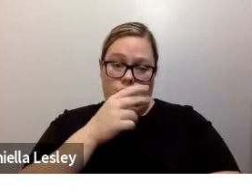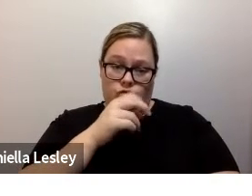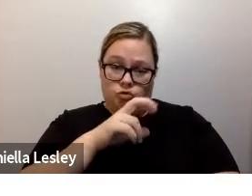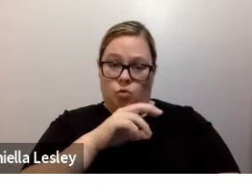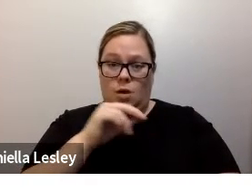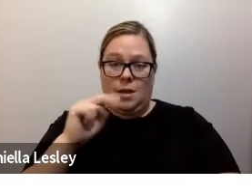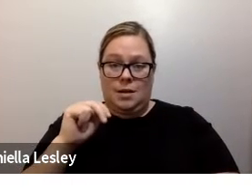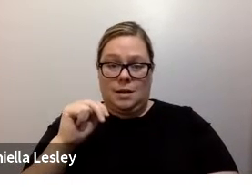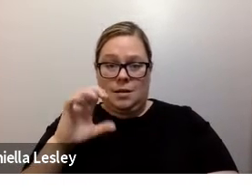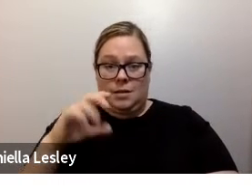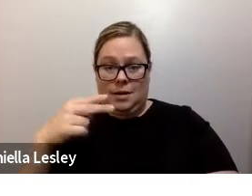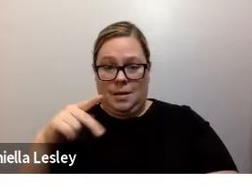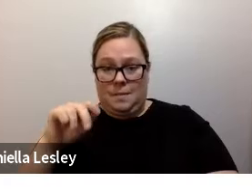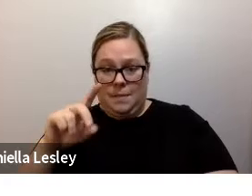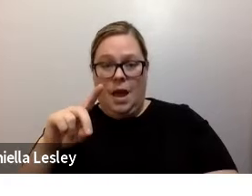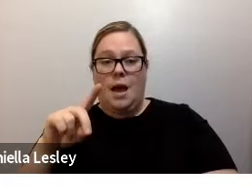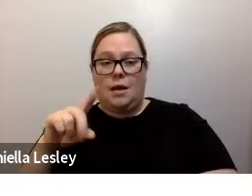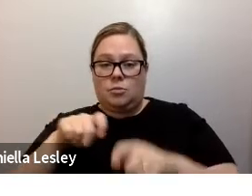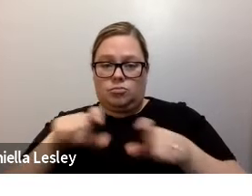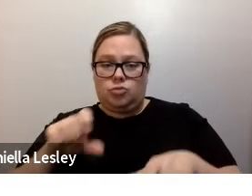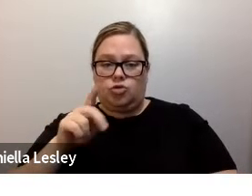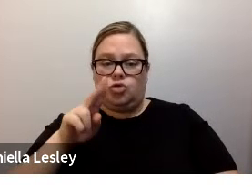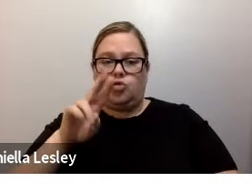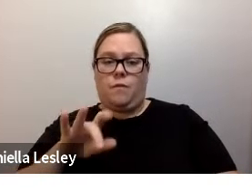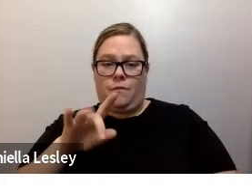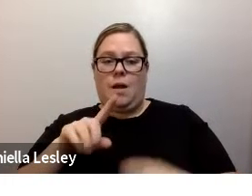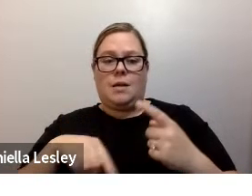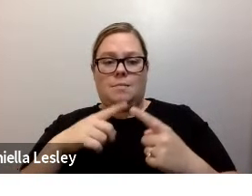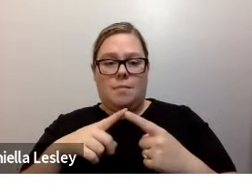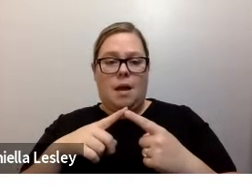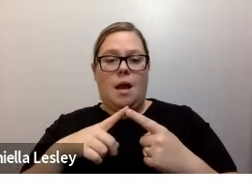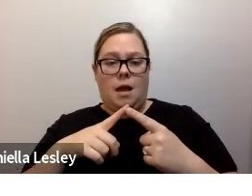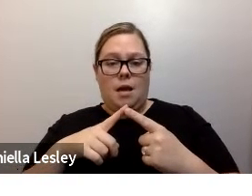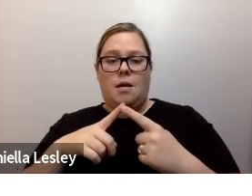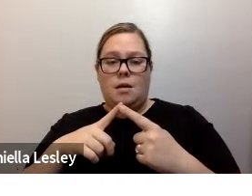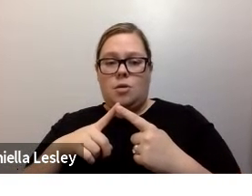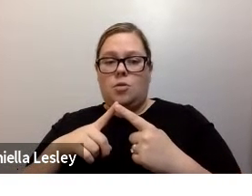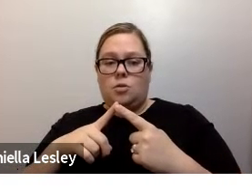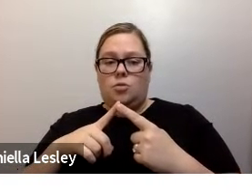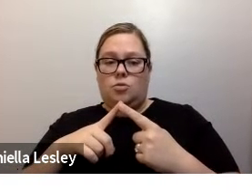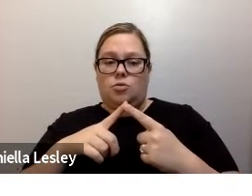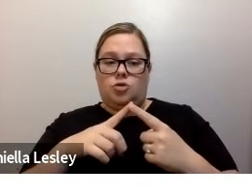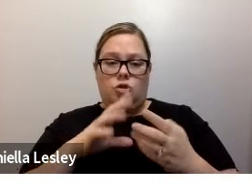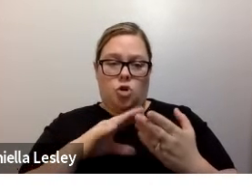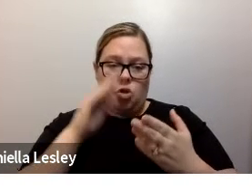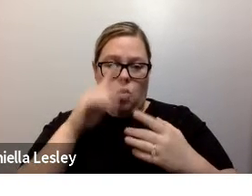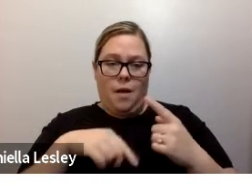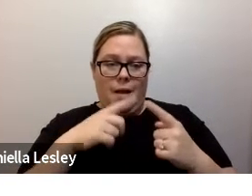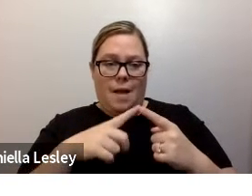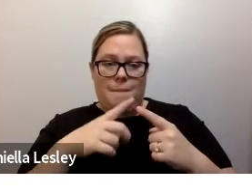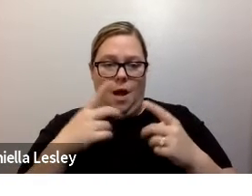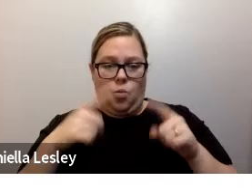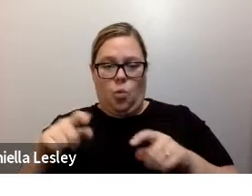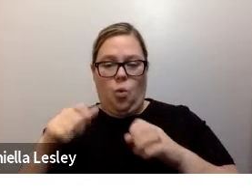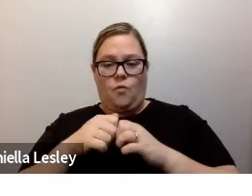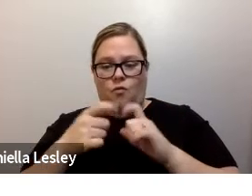what the needs of people with disabilities and chronic health conditions were related to response from the pandemic.